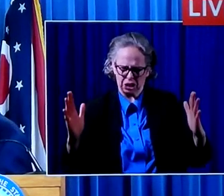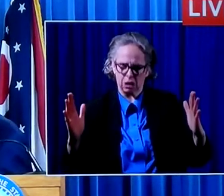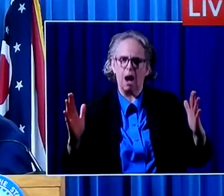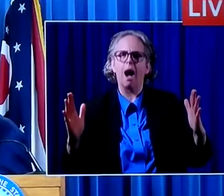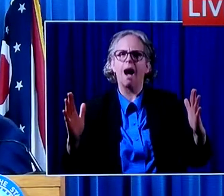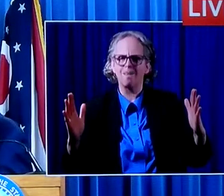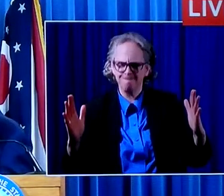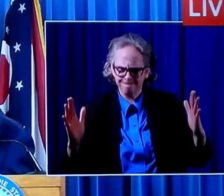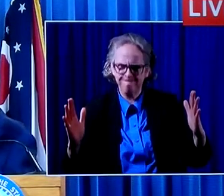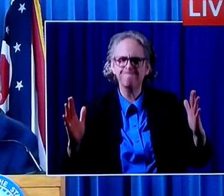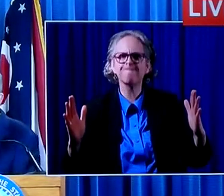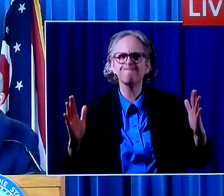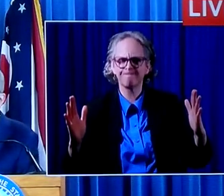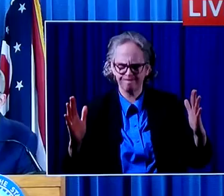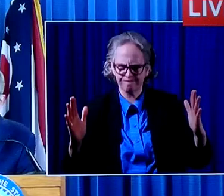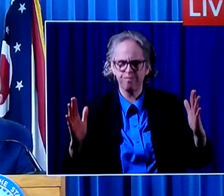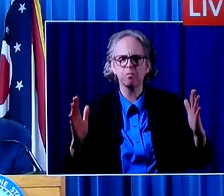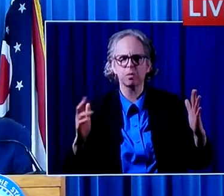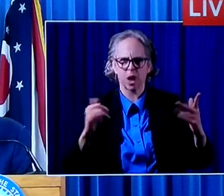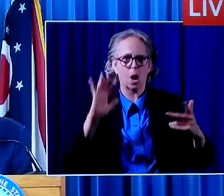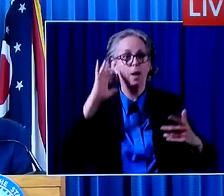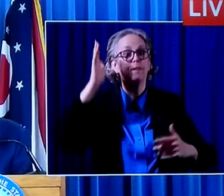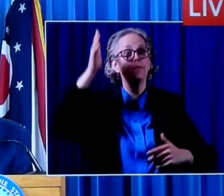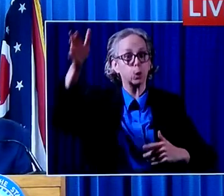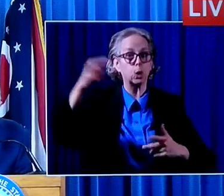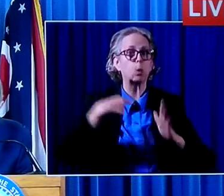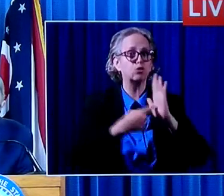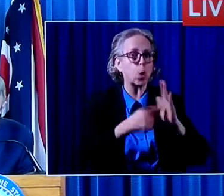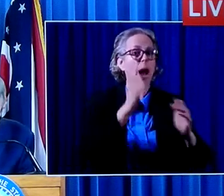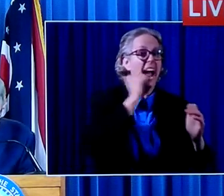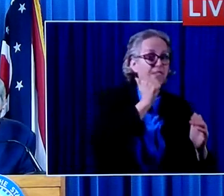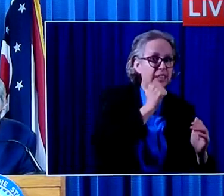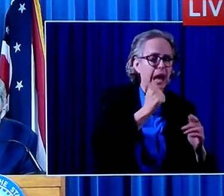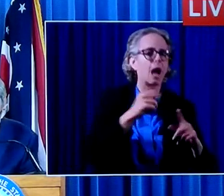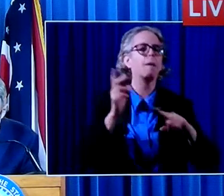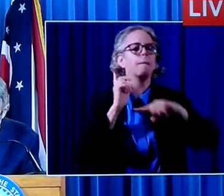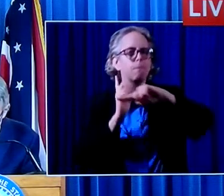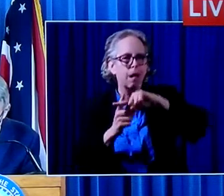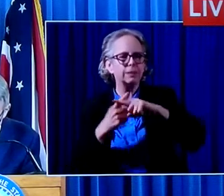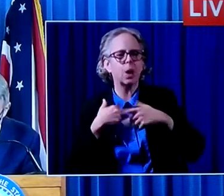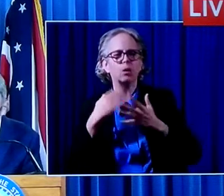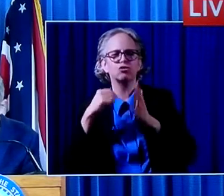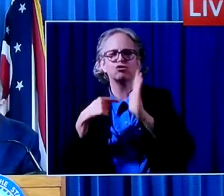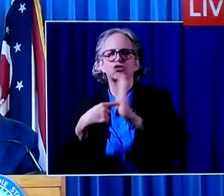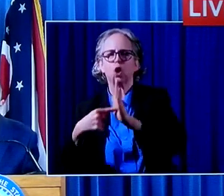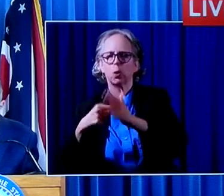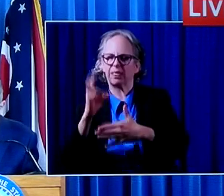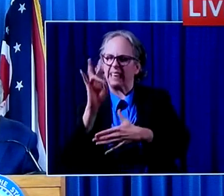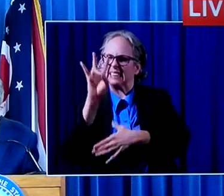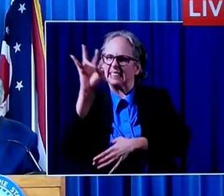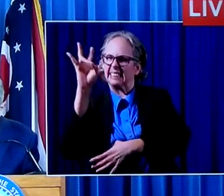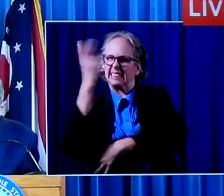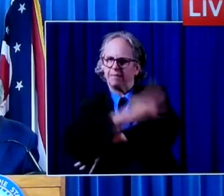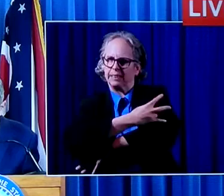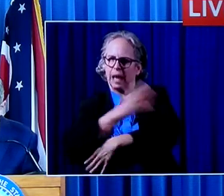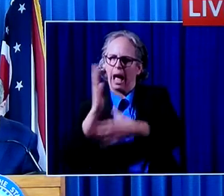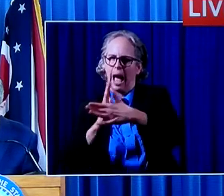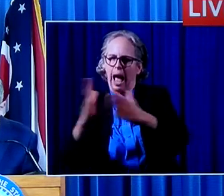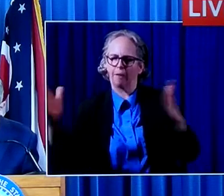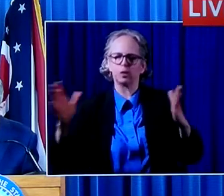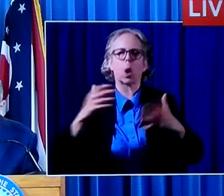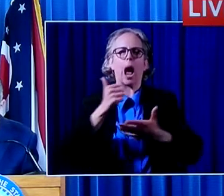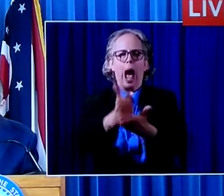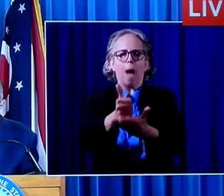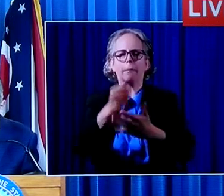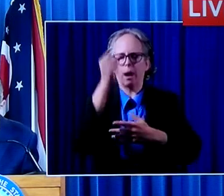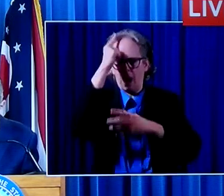Show you this for the day. The news about the But I think 7-day coronavirus. average gives us probably a much better That's right. look at what is The what news is going